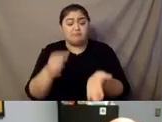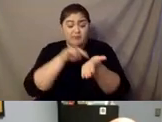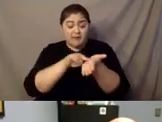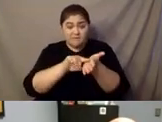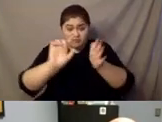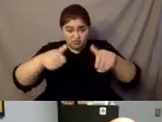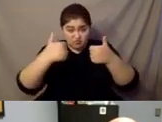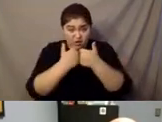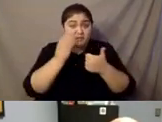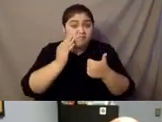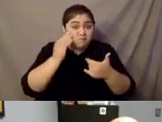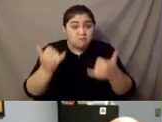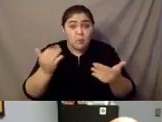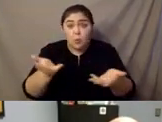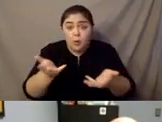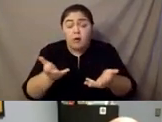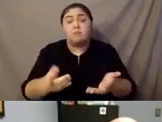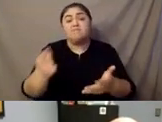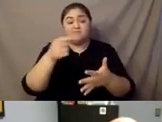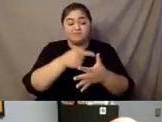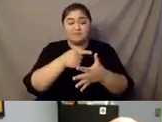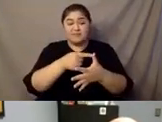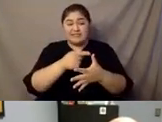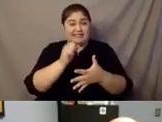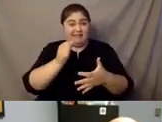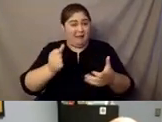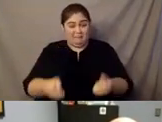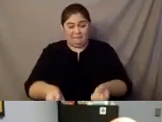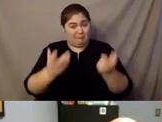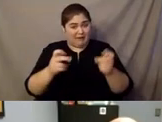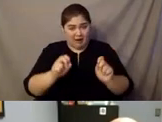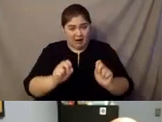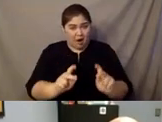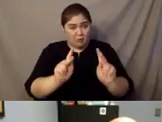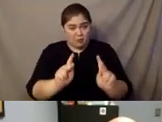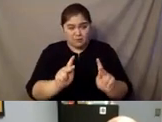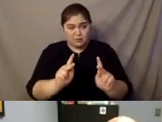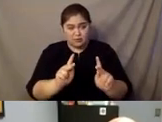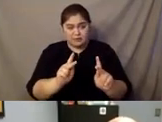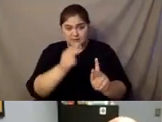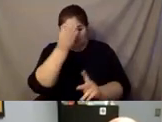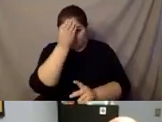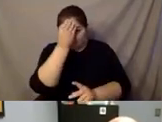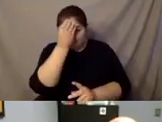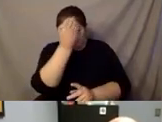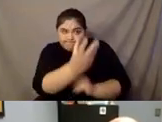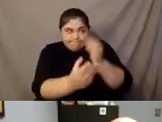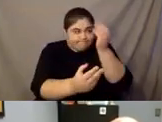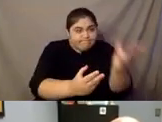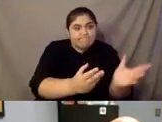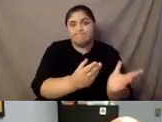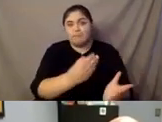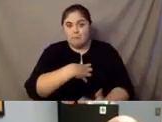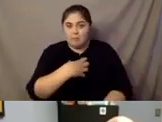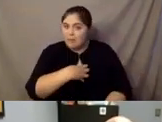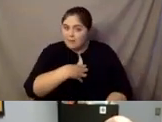in large part are that there aren't as many opportunities to actually make those disclosures. And this is true for any number of types of